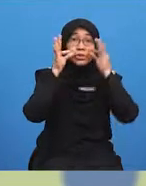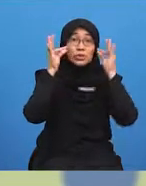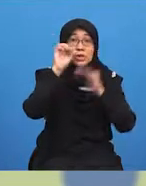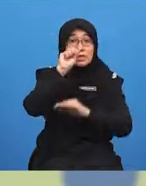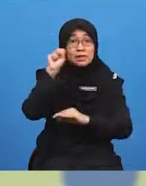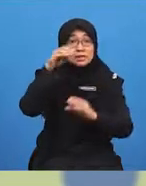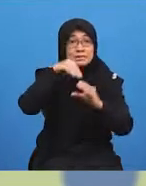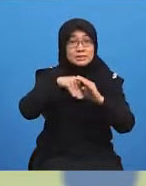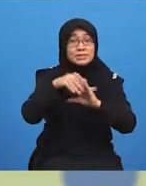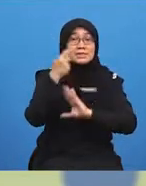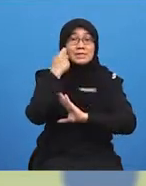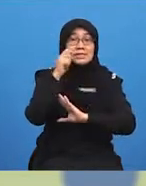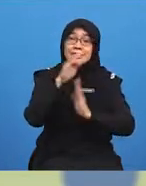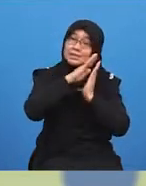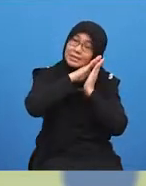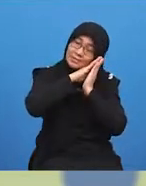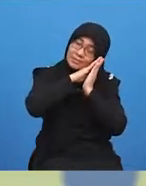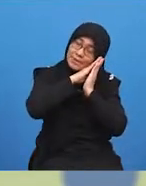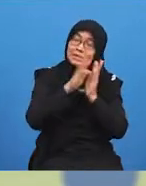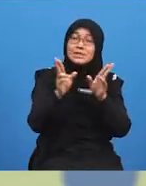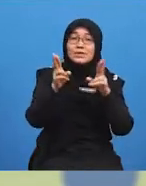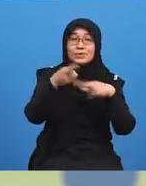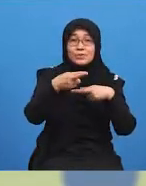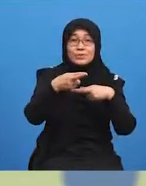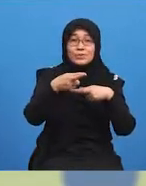in the bedroom for more than one cat.